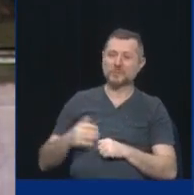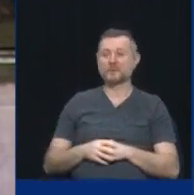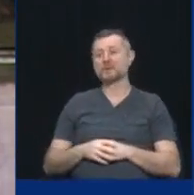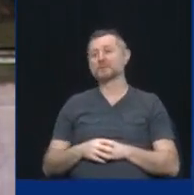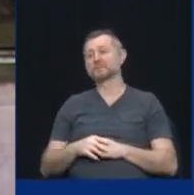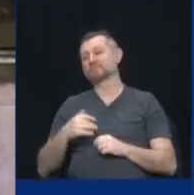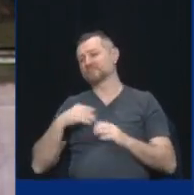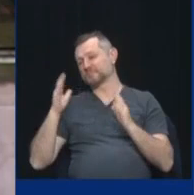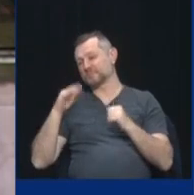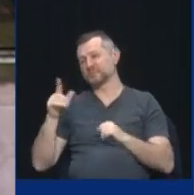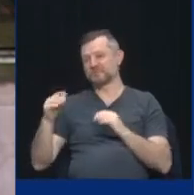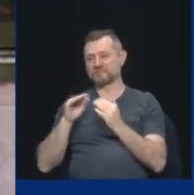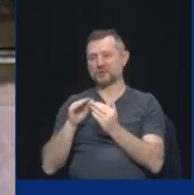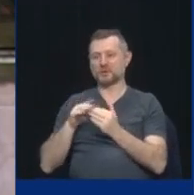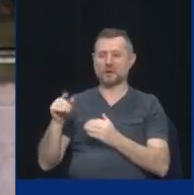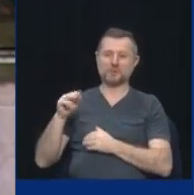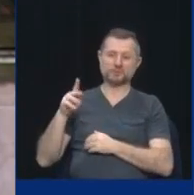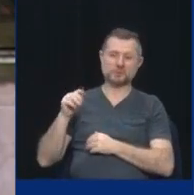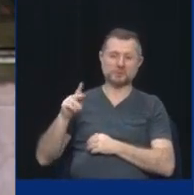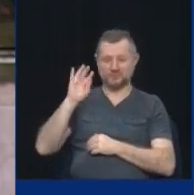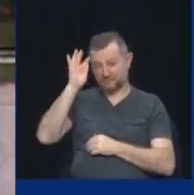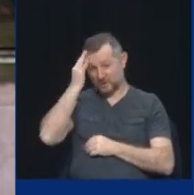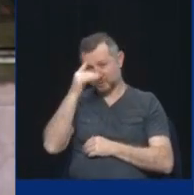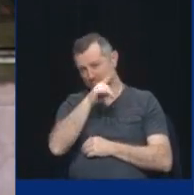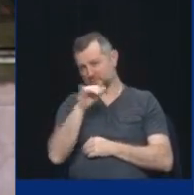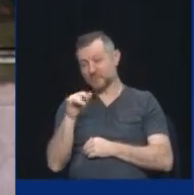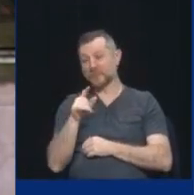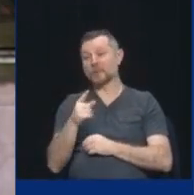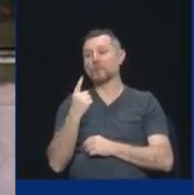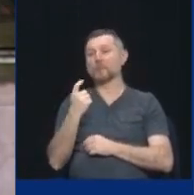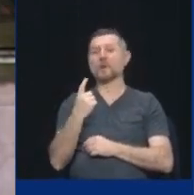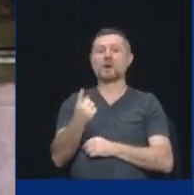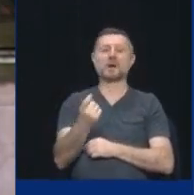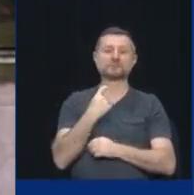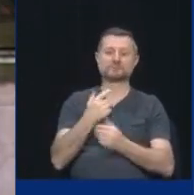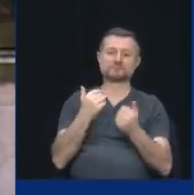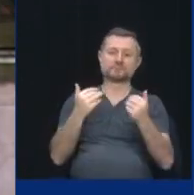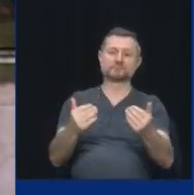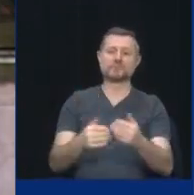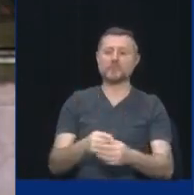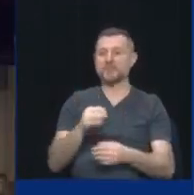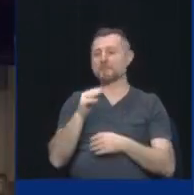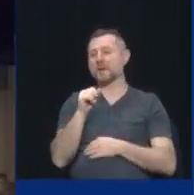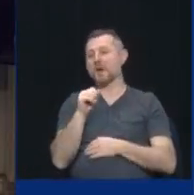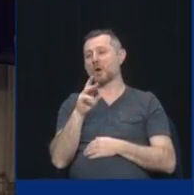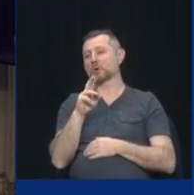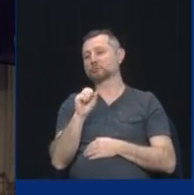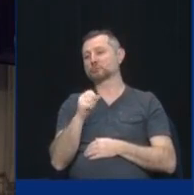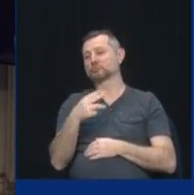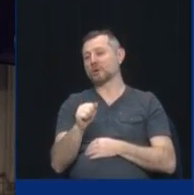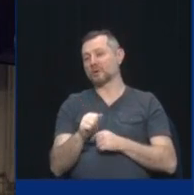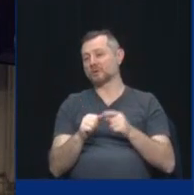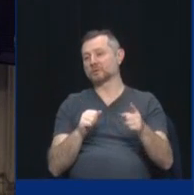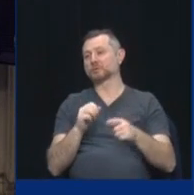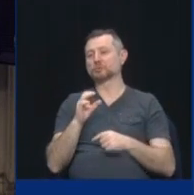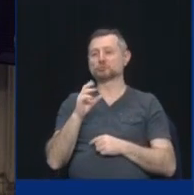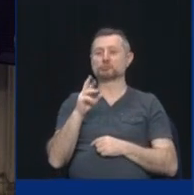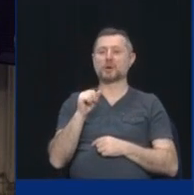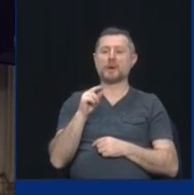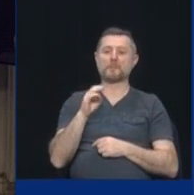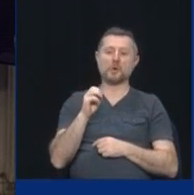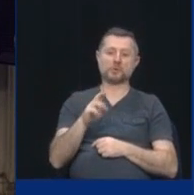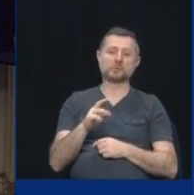from Amtrak and the federal government. Let's take one more. Governor, we're going to get late on time. Marsha Kramer. So, Governor, this is a